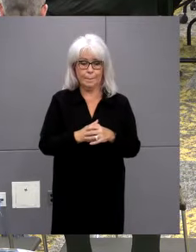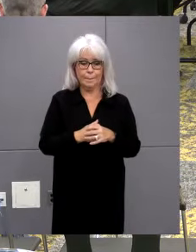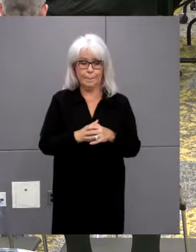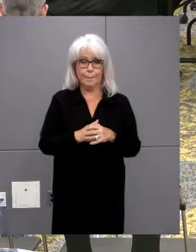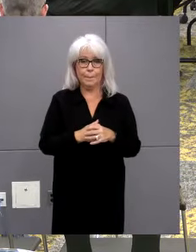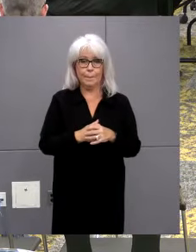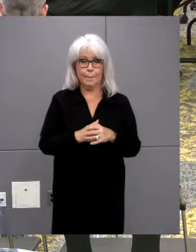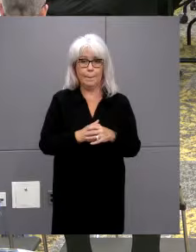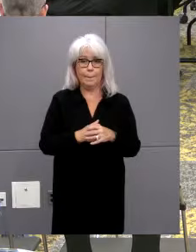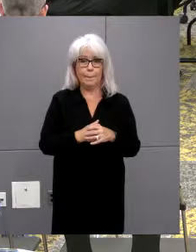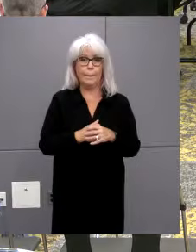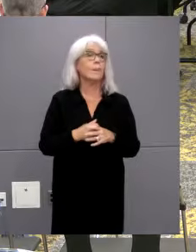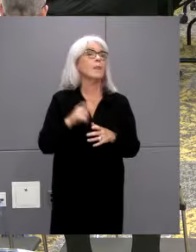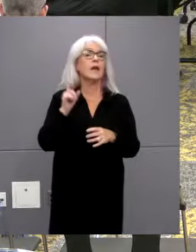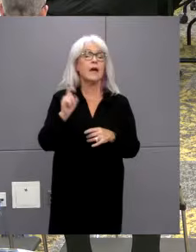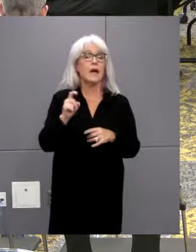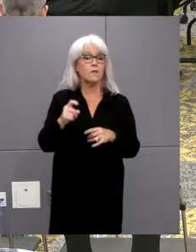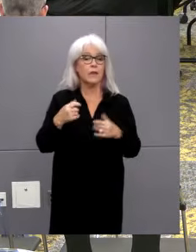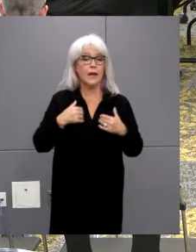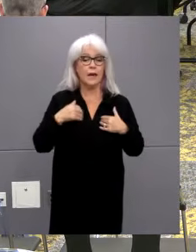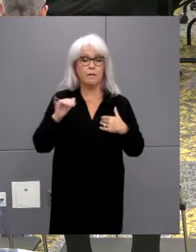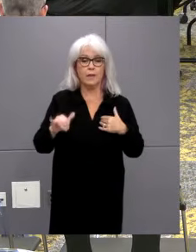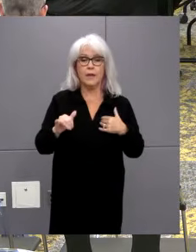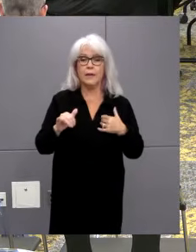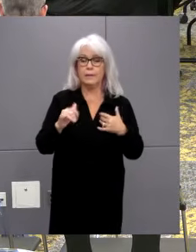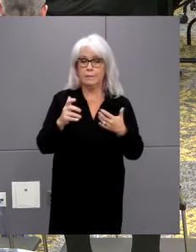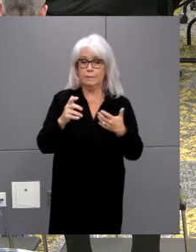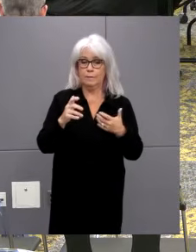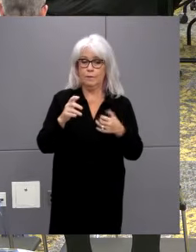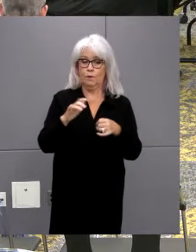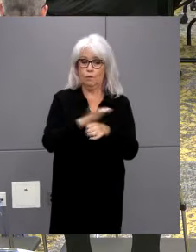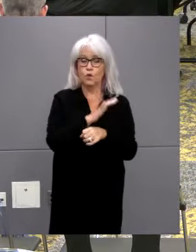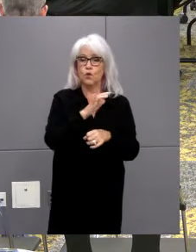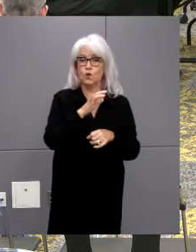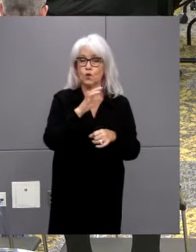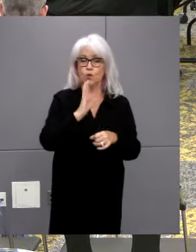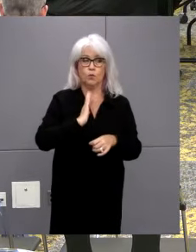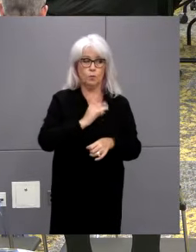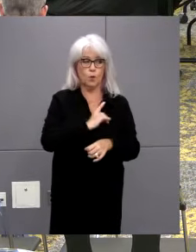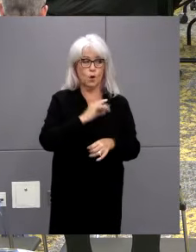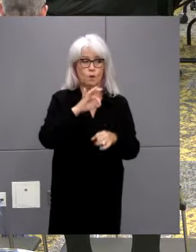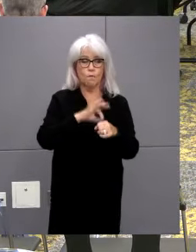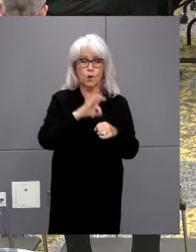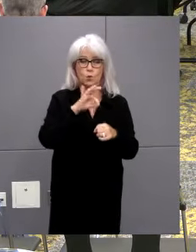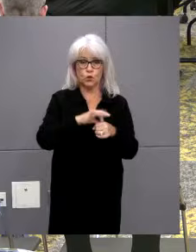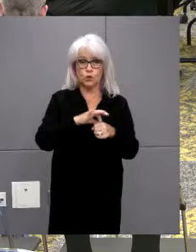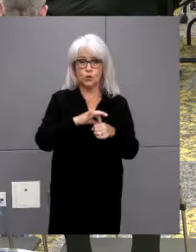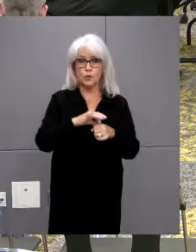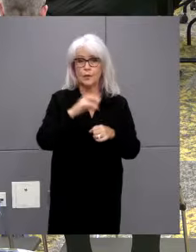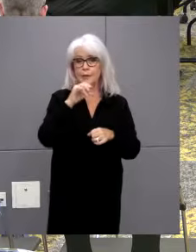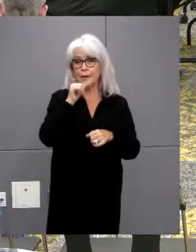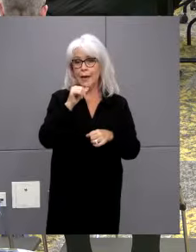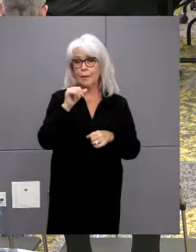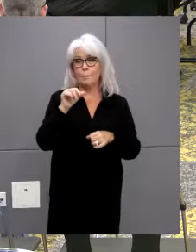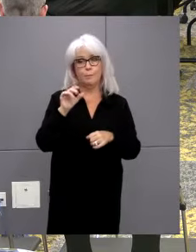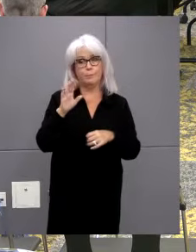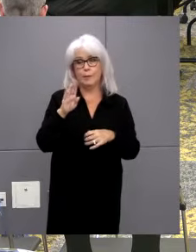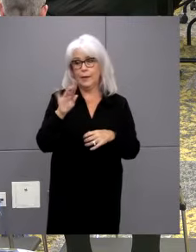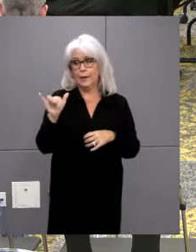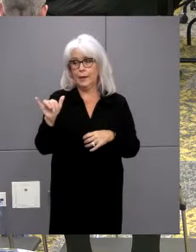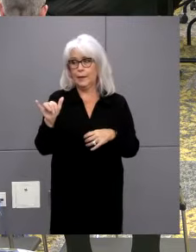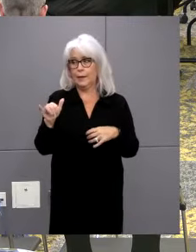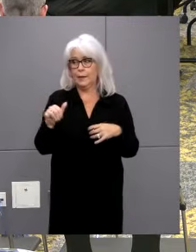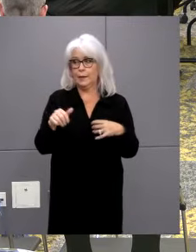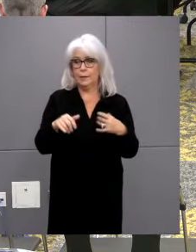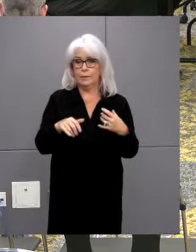done on paper through a vote of the full board and not by instruction